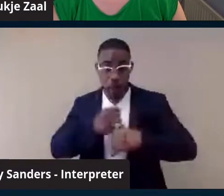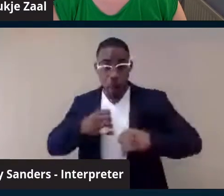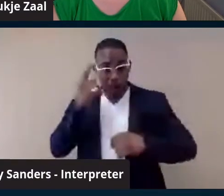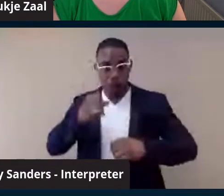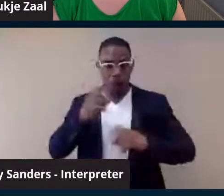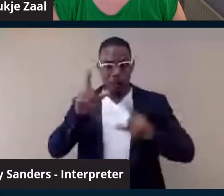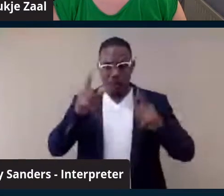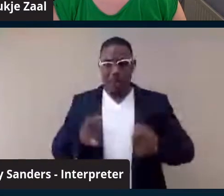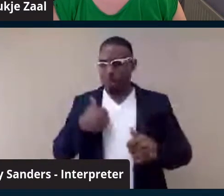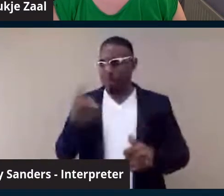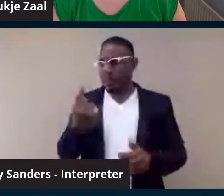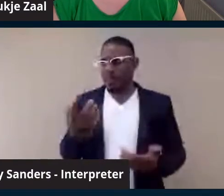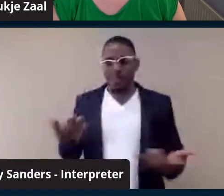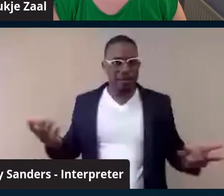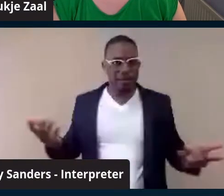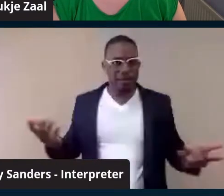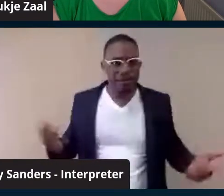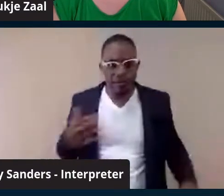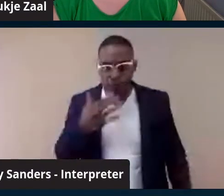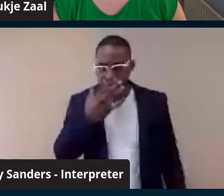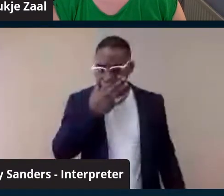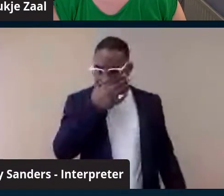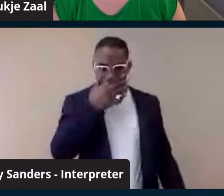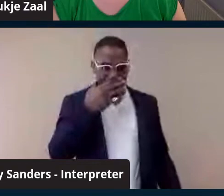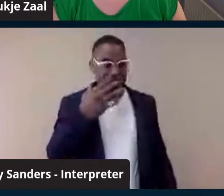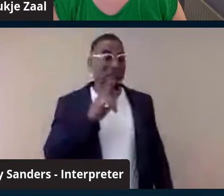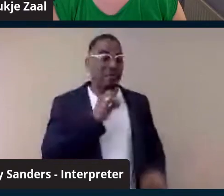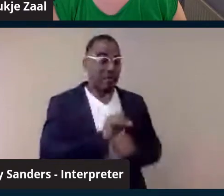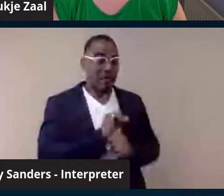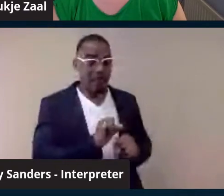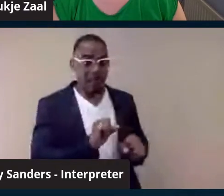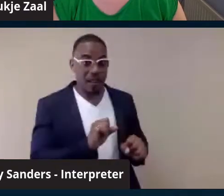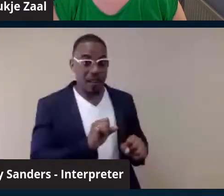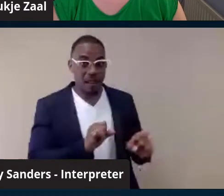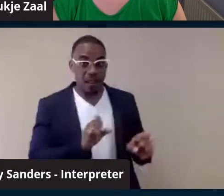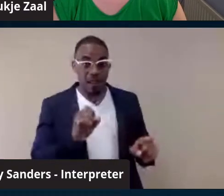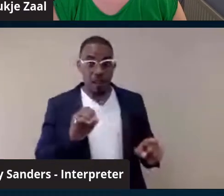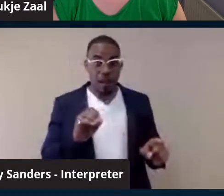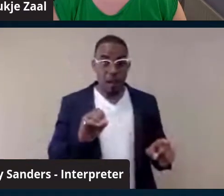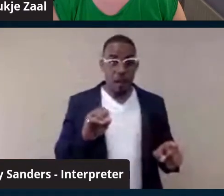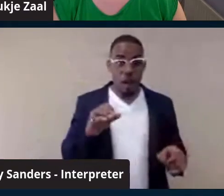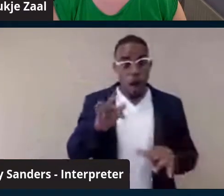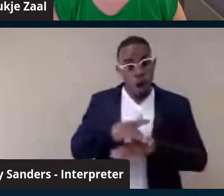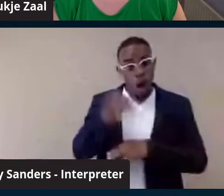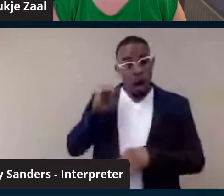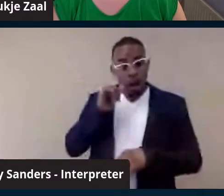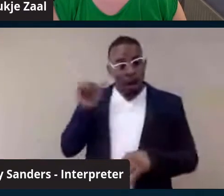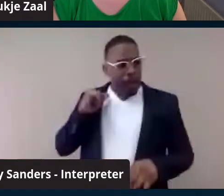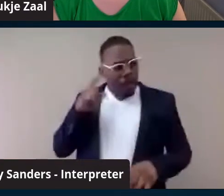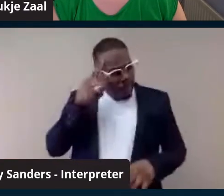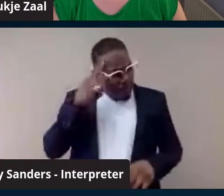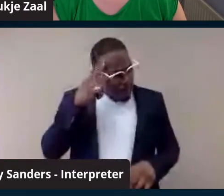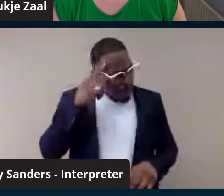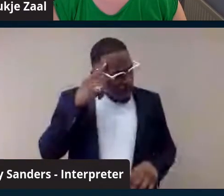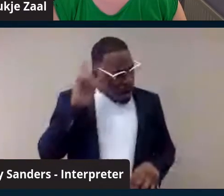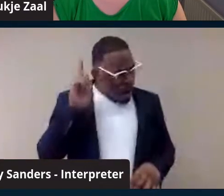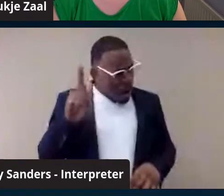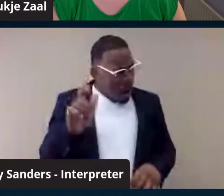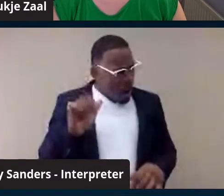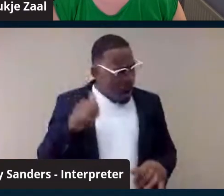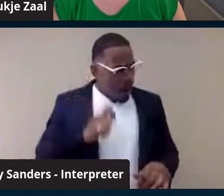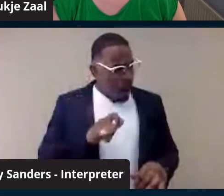something. I actually noticed it. So earlier on yesterday, I think later on I had